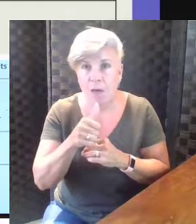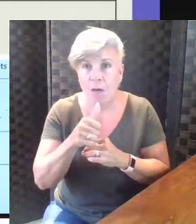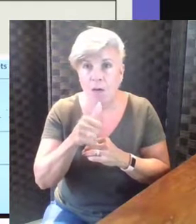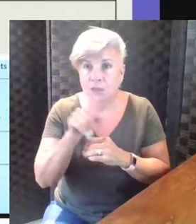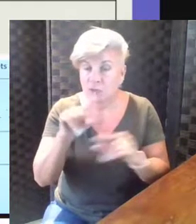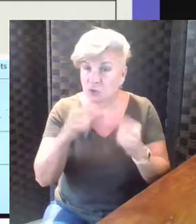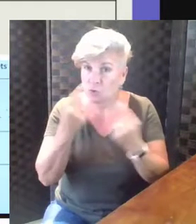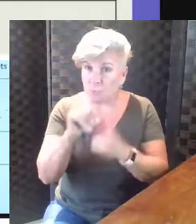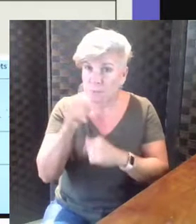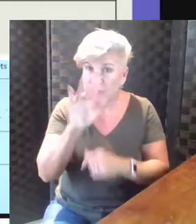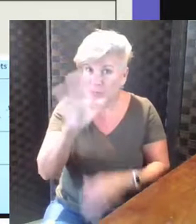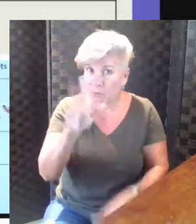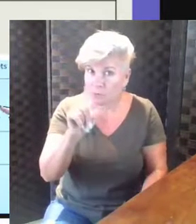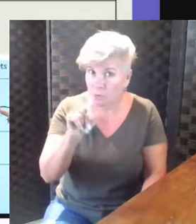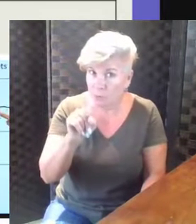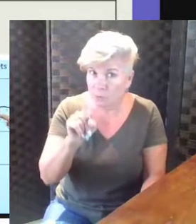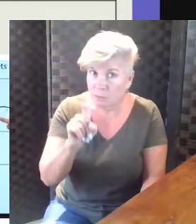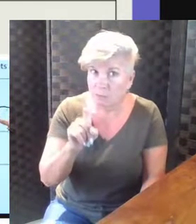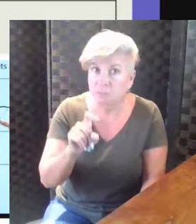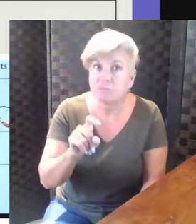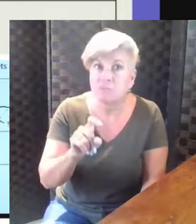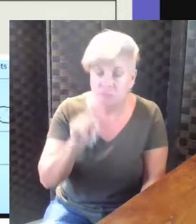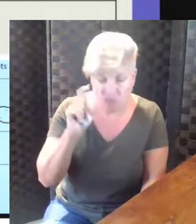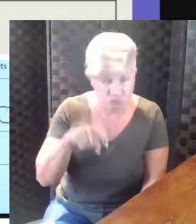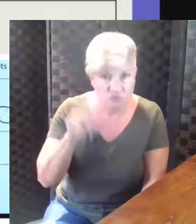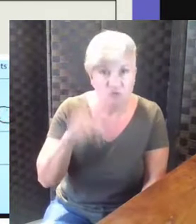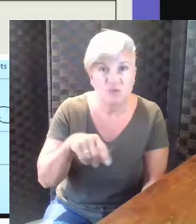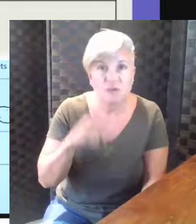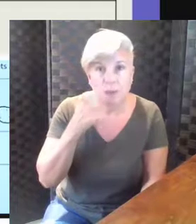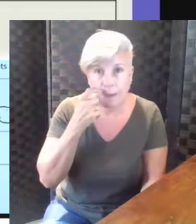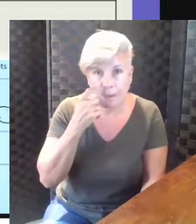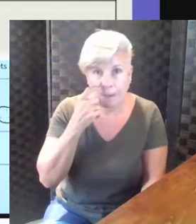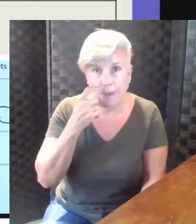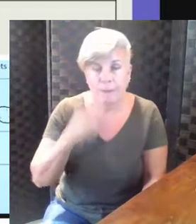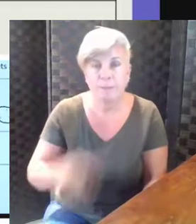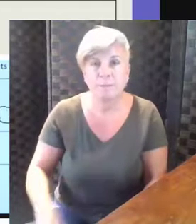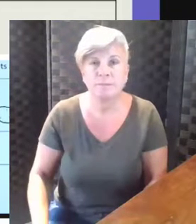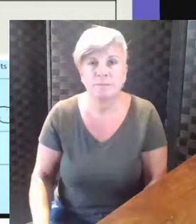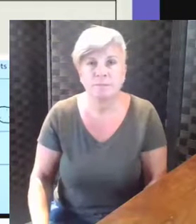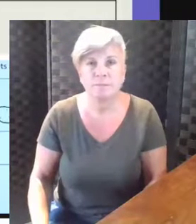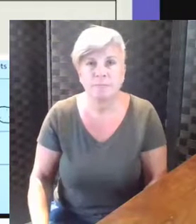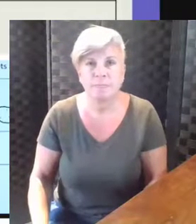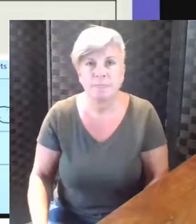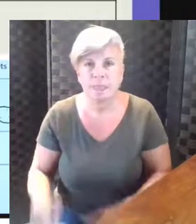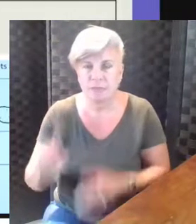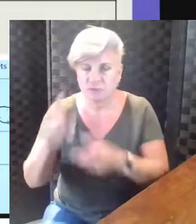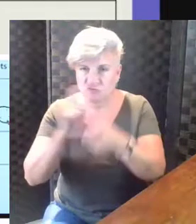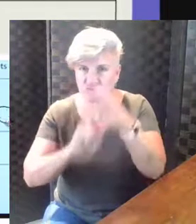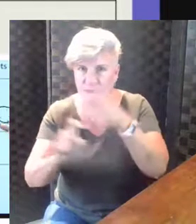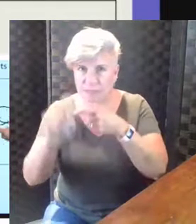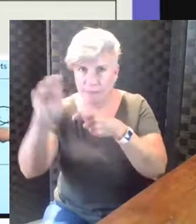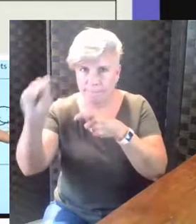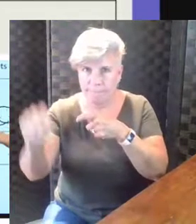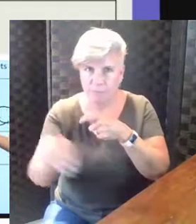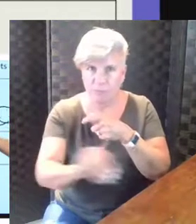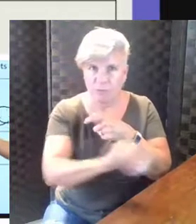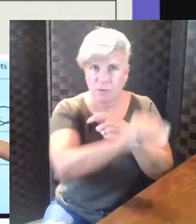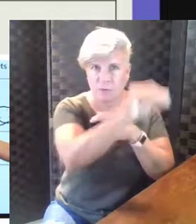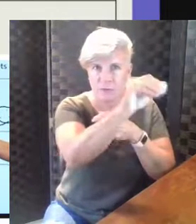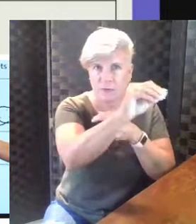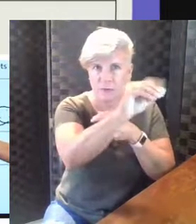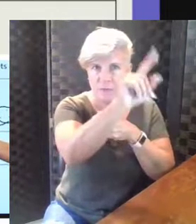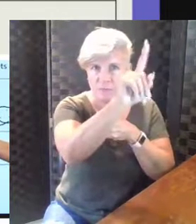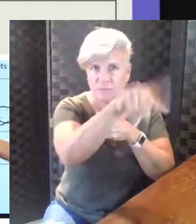you get a group of 10 with yours? You should have. I can trade that out and move it over here to